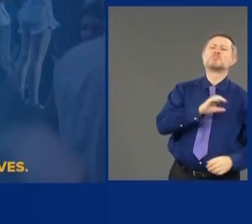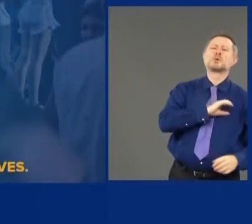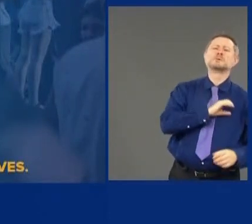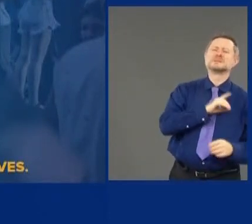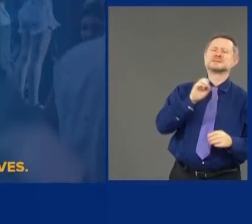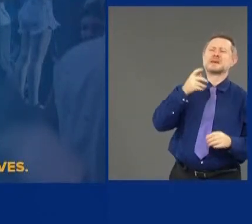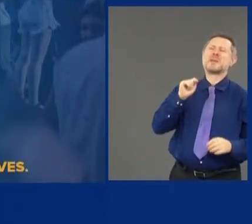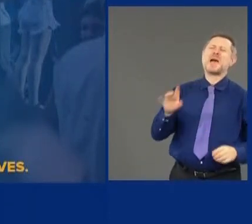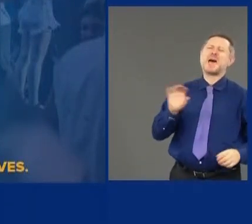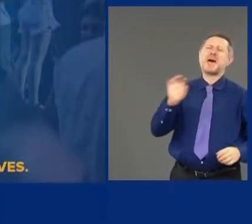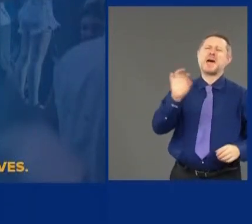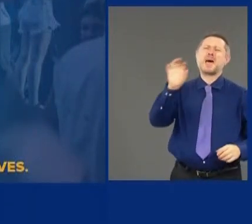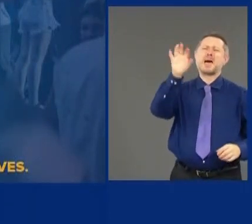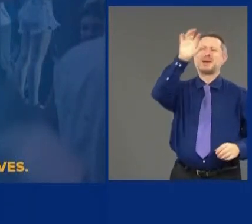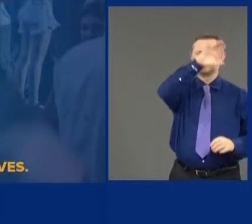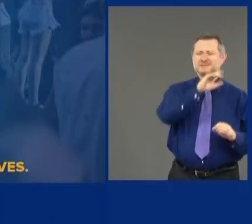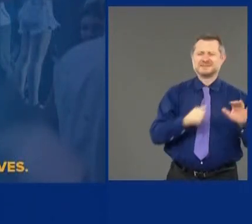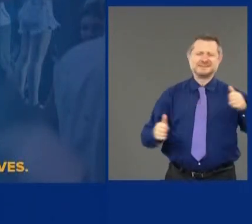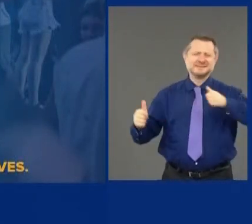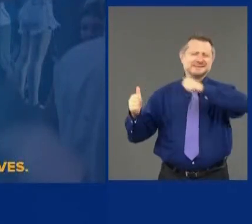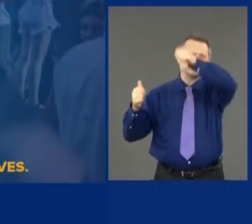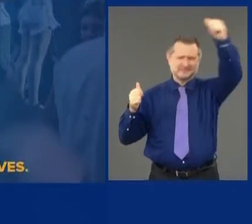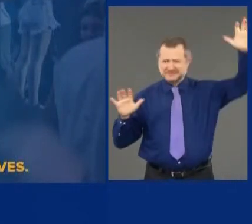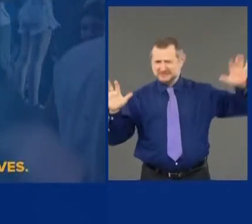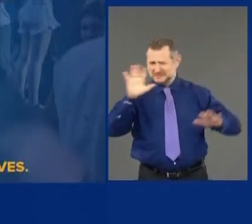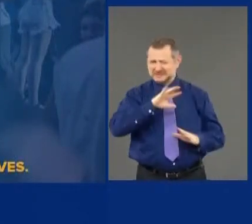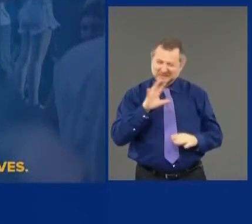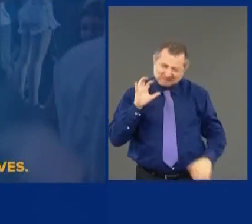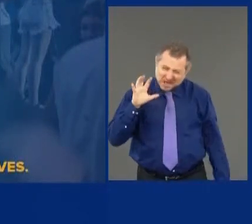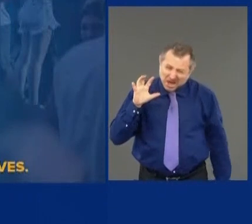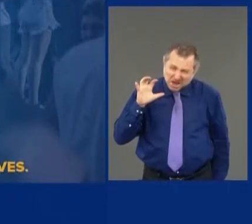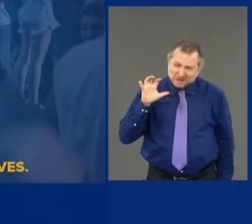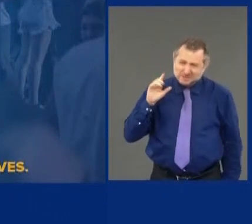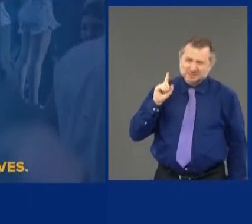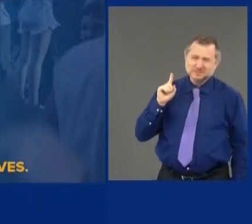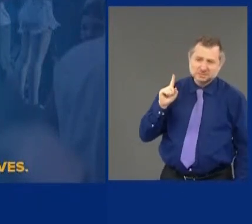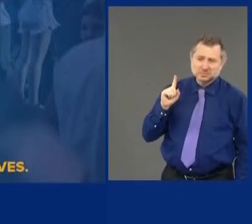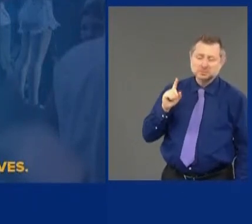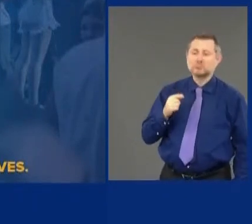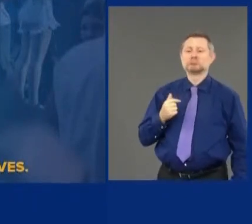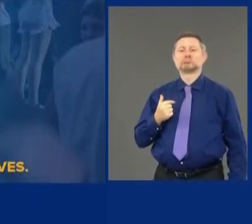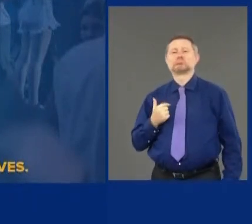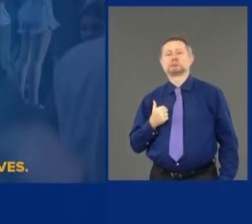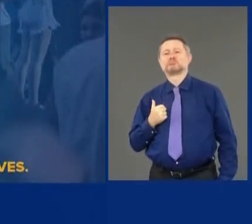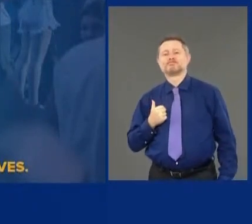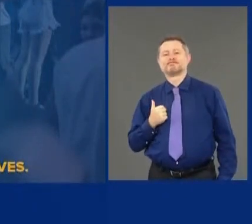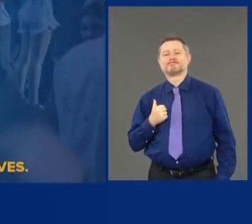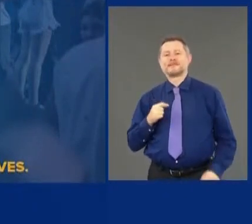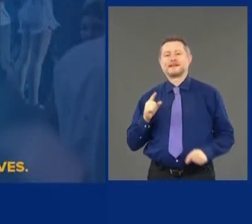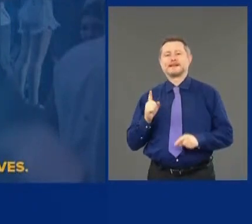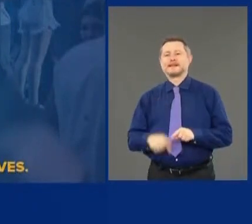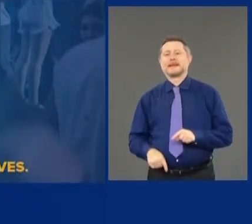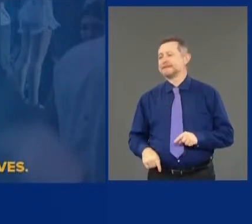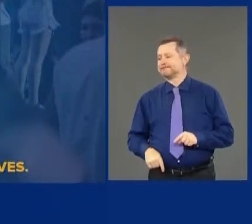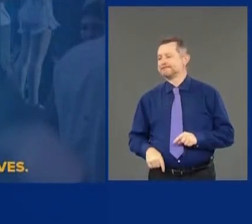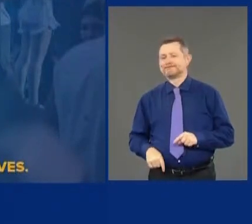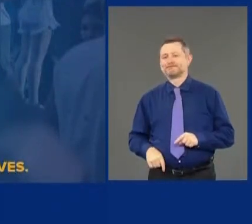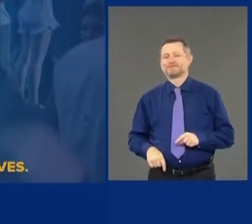state. 500 police departments. I cannot supplement 500 police